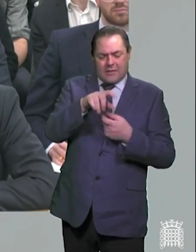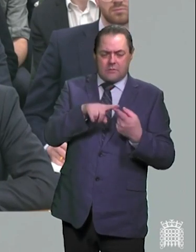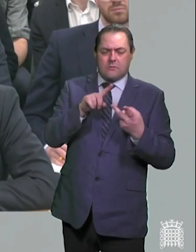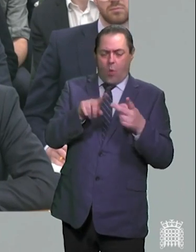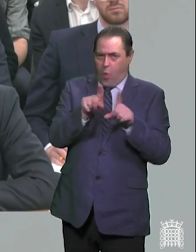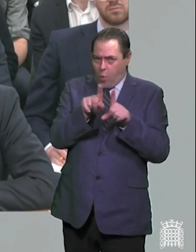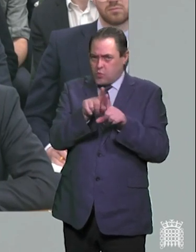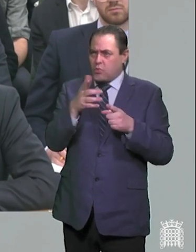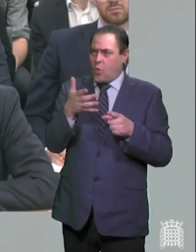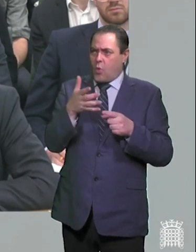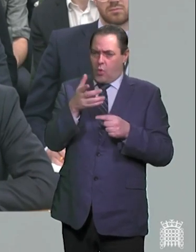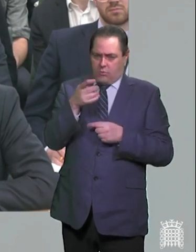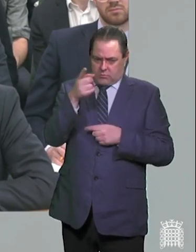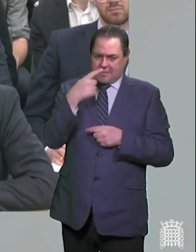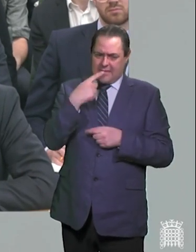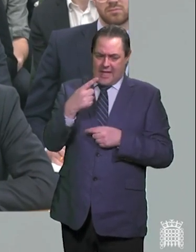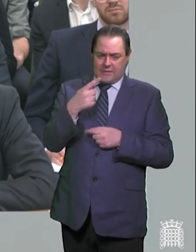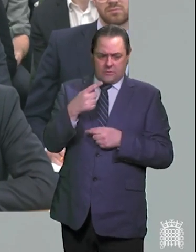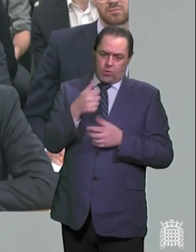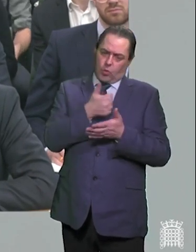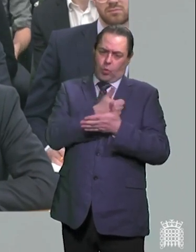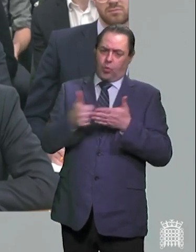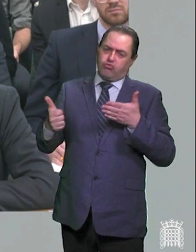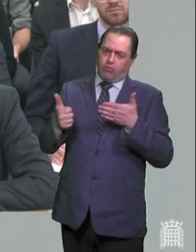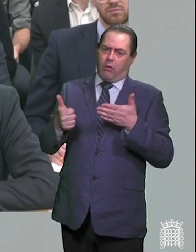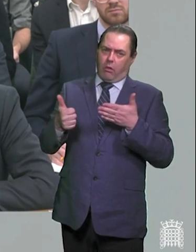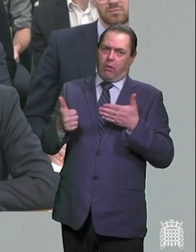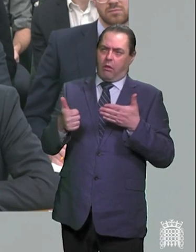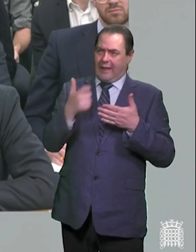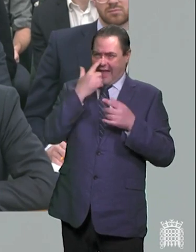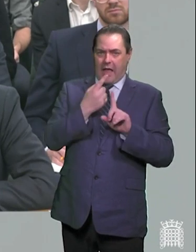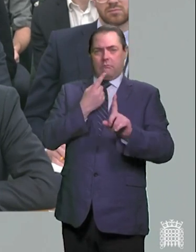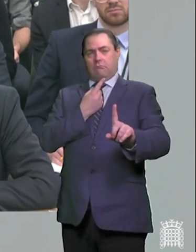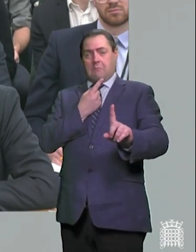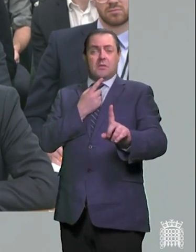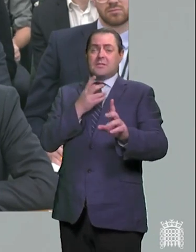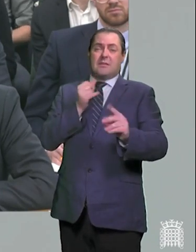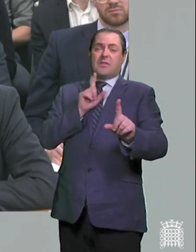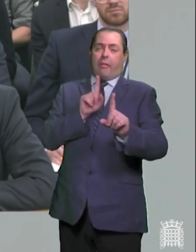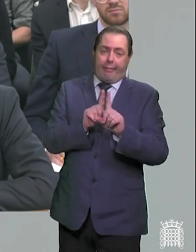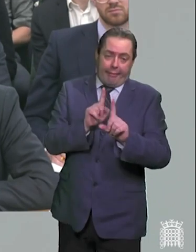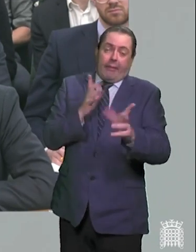referred to at the outset are things that need usually to be complied with.